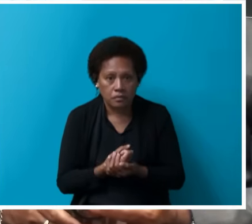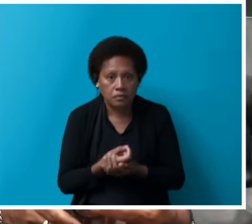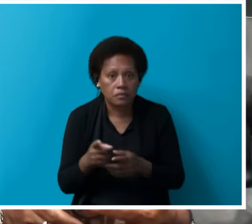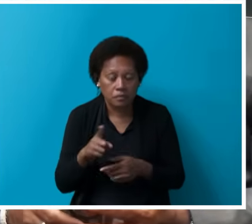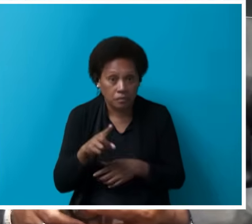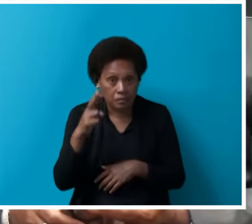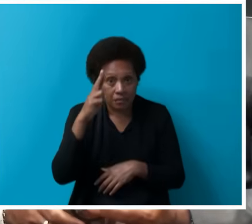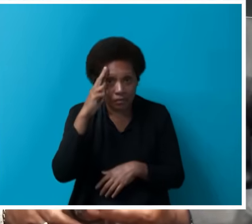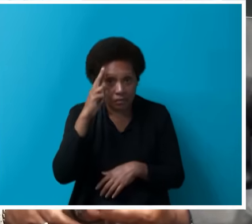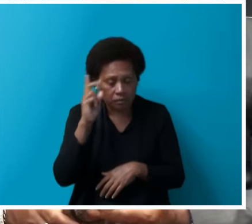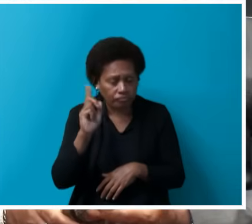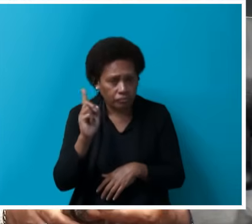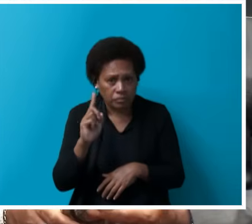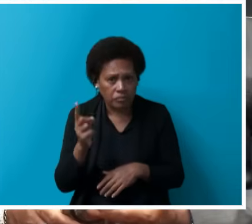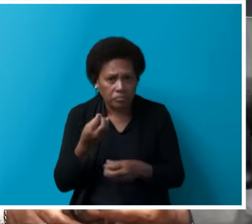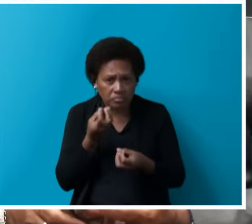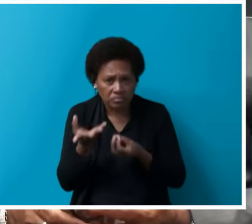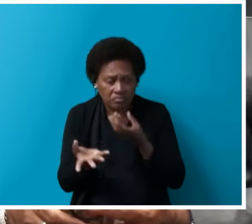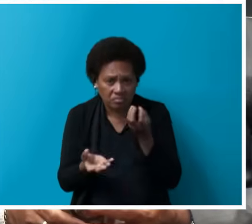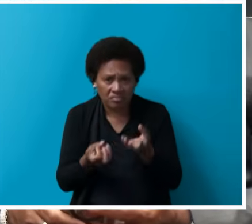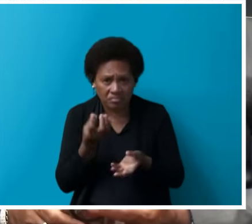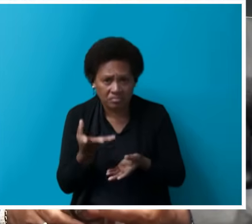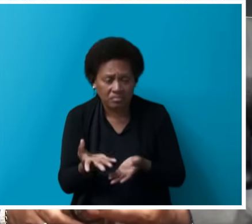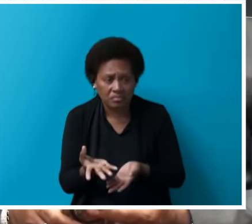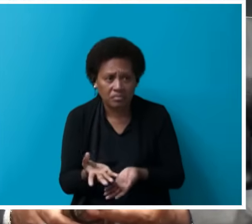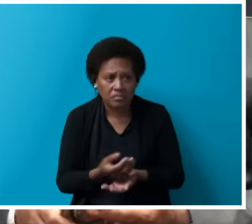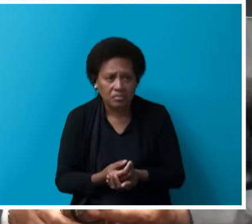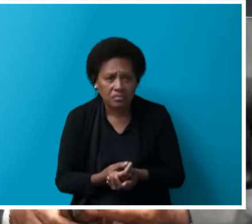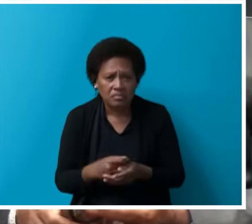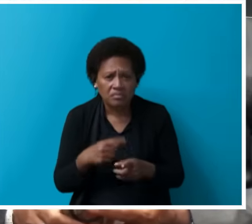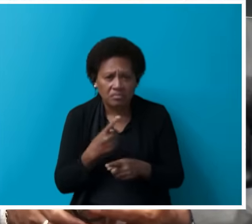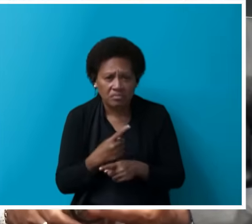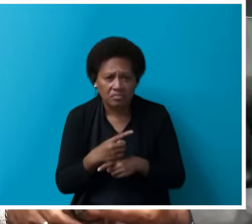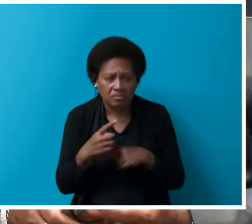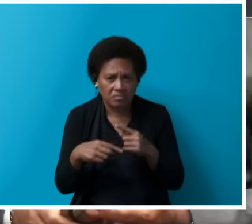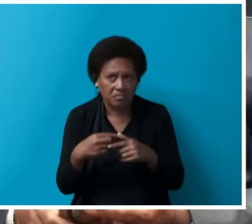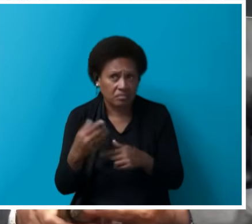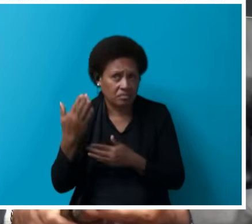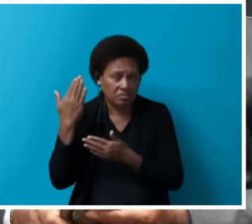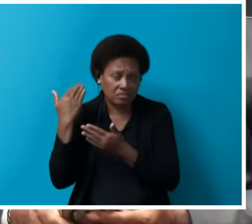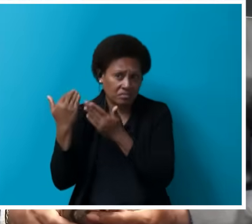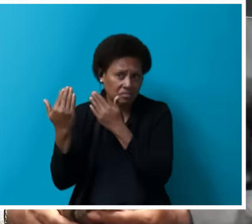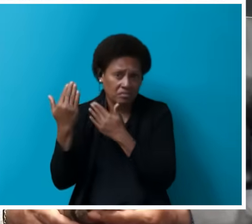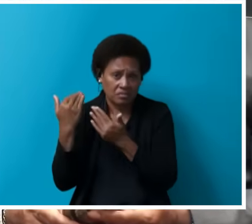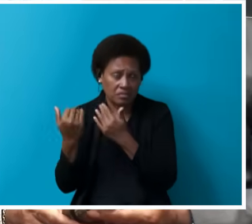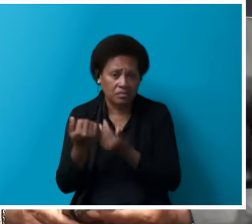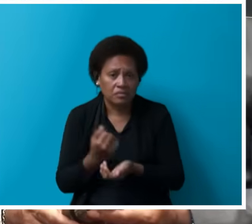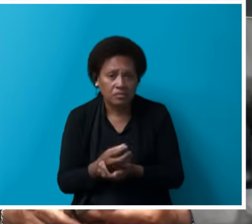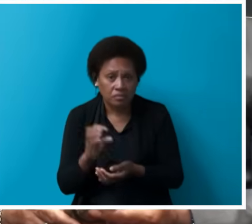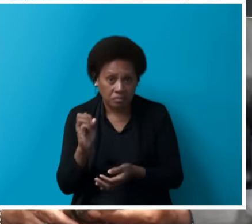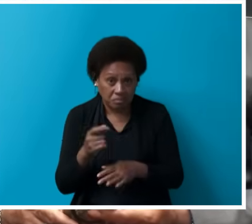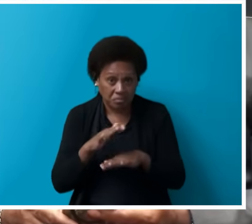this, because they keep saying that I'm talking about the past. I sat in opposition for 8